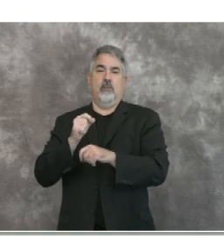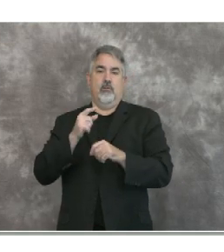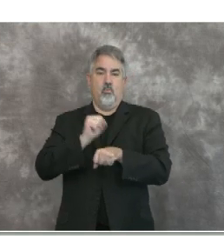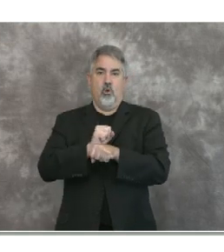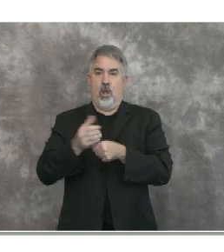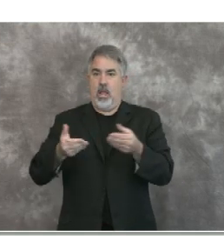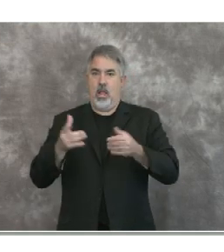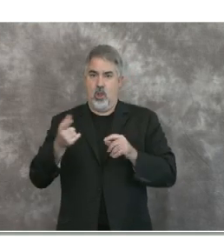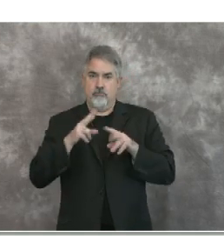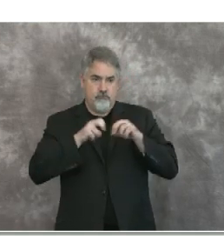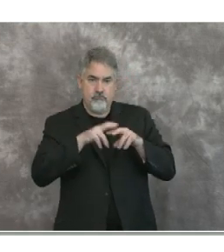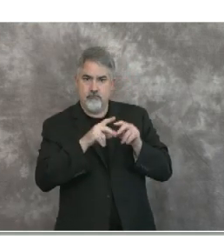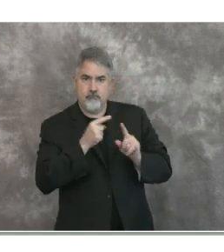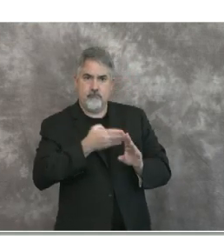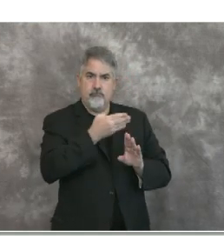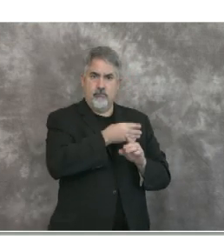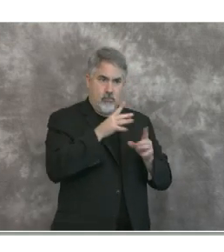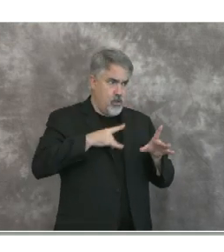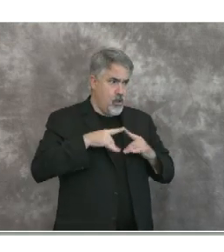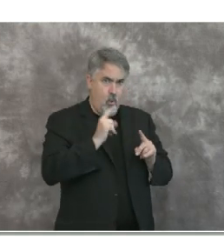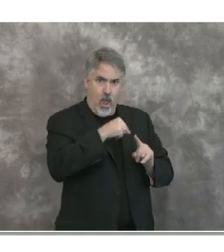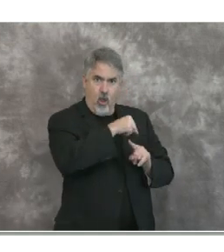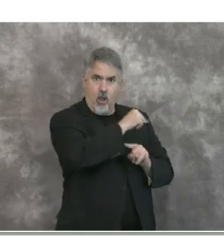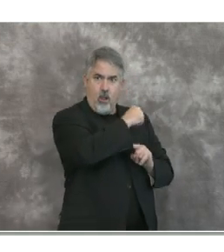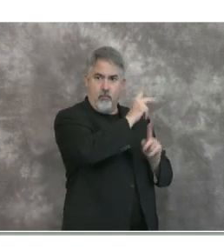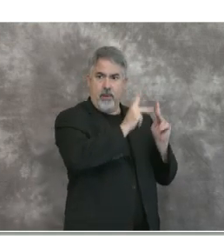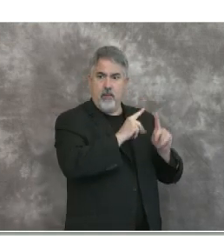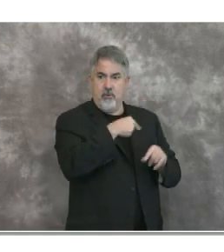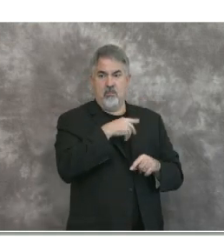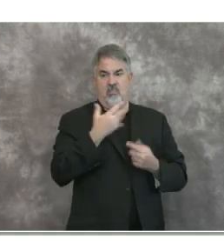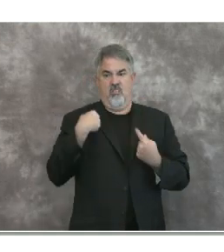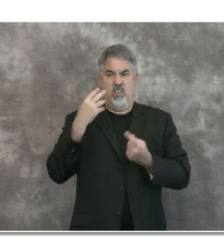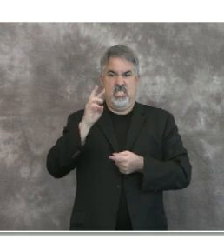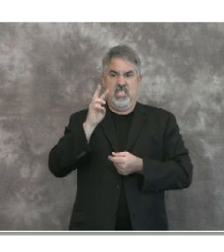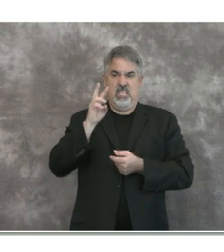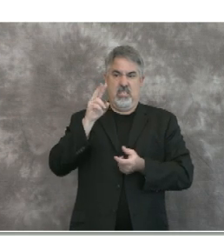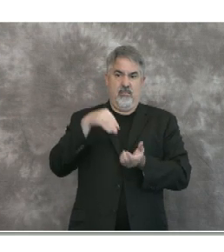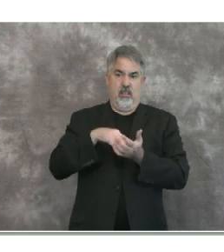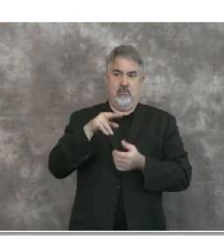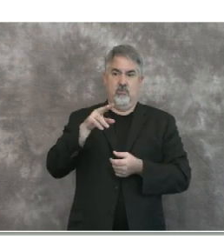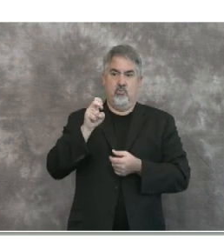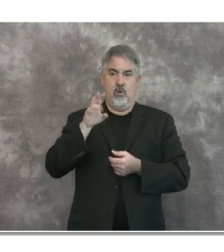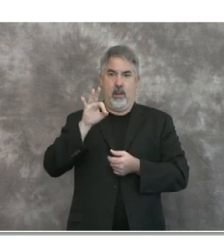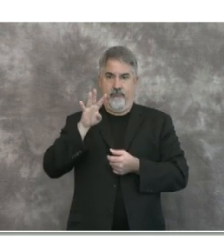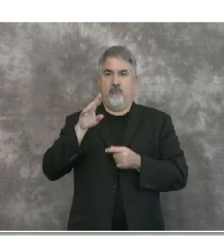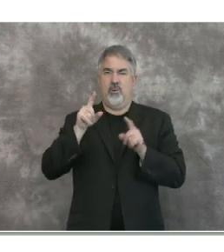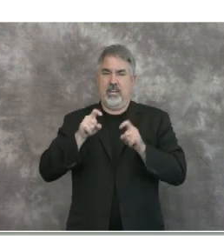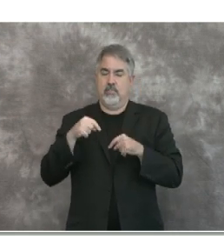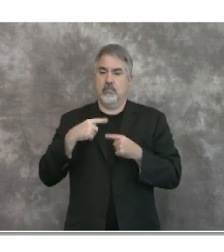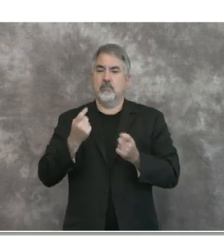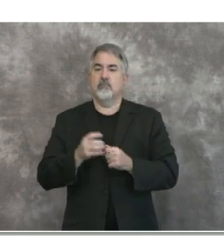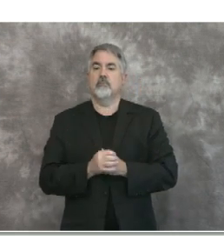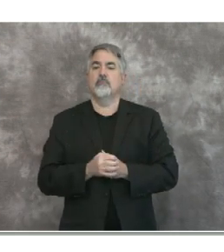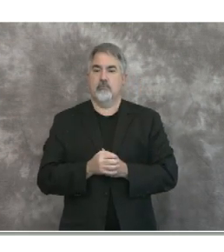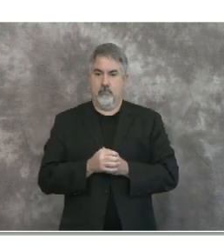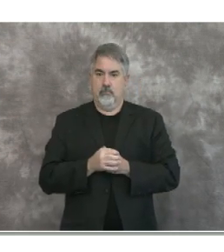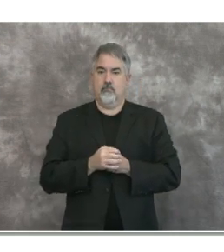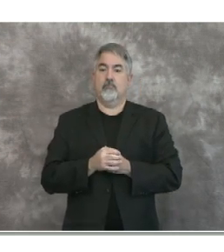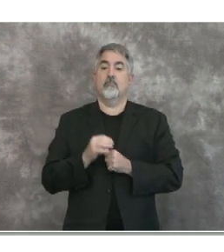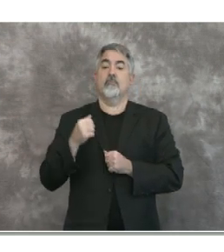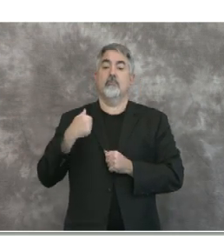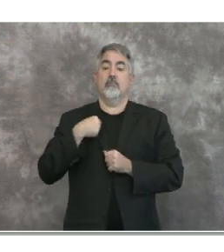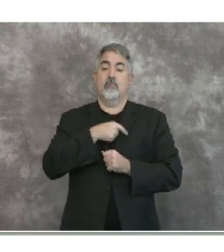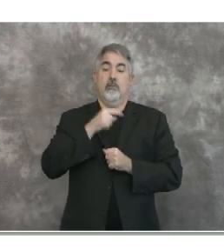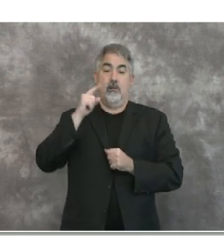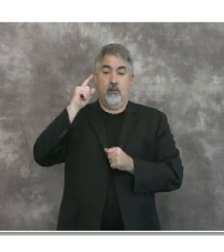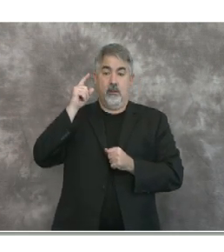to continue to grow and move up towards our initial goal of 450. We expect the number we need will be more